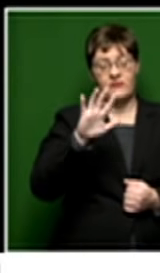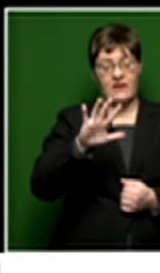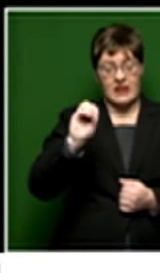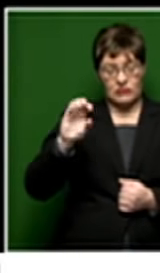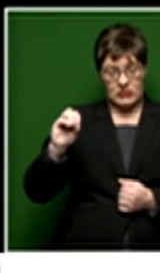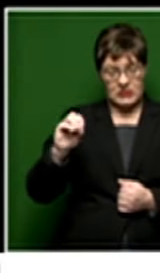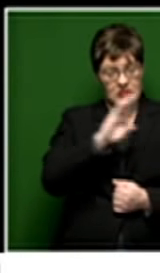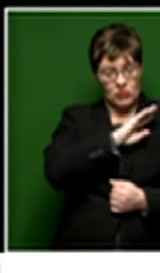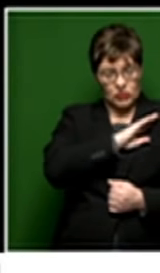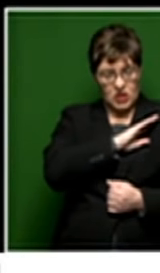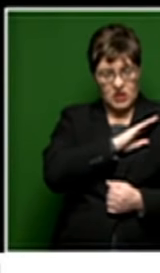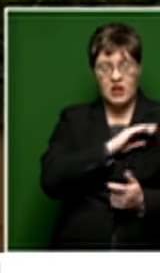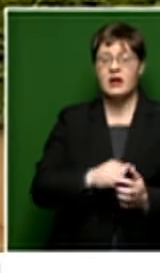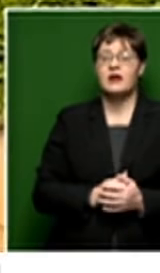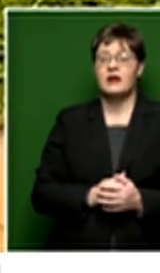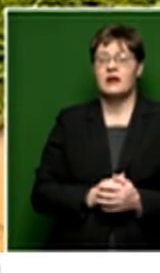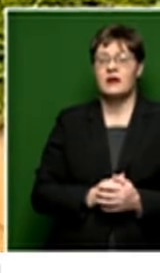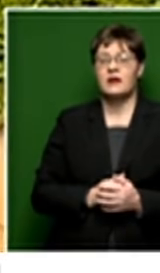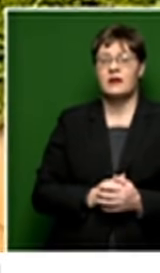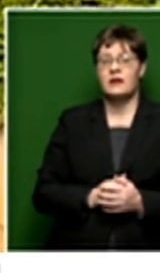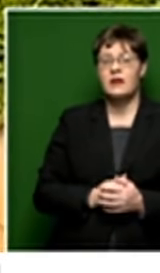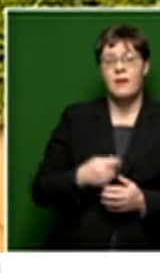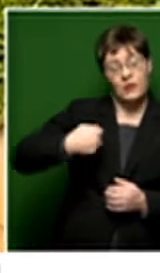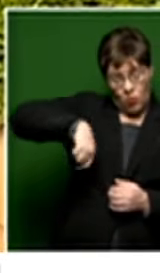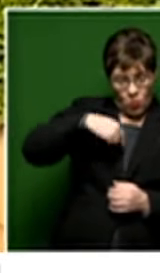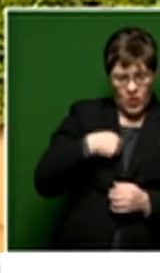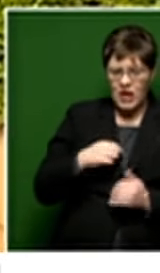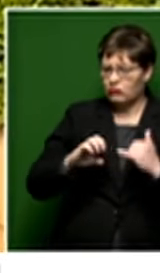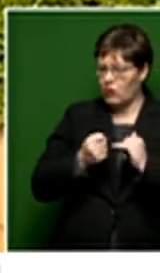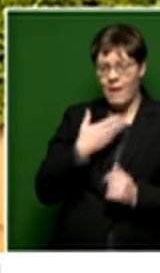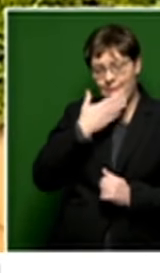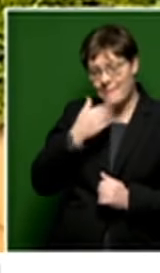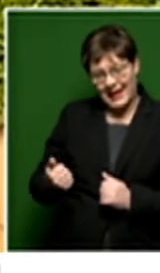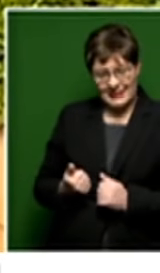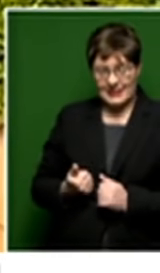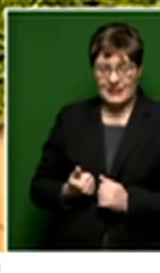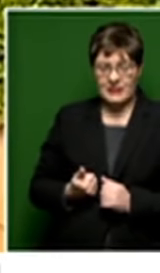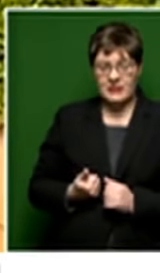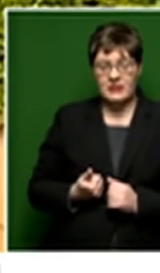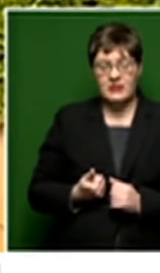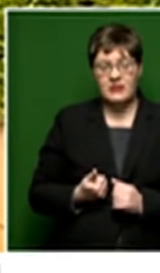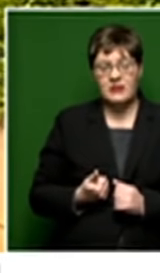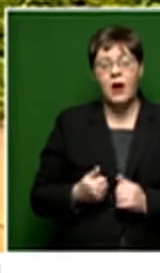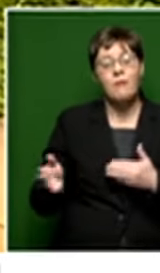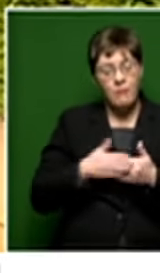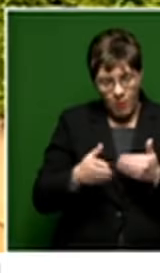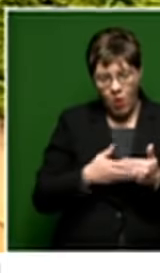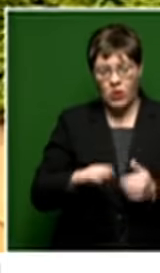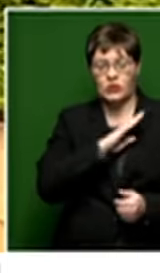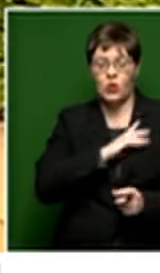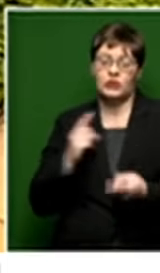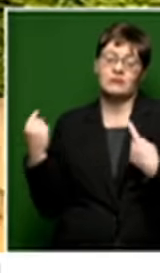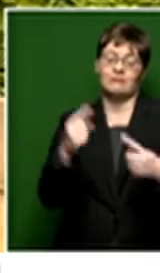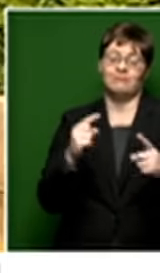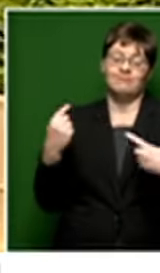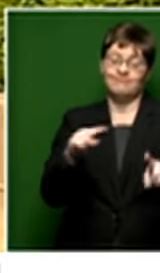2,500. But the Defence Force, we are doing everything in our power that we get more soldiers so that we can